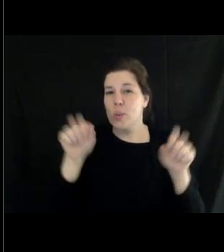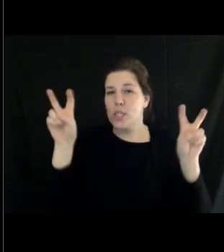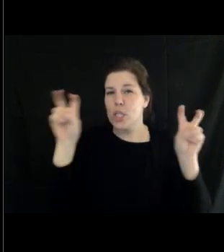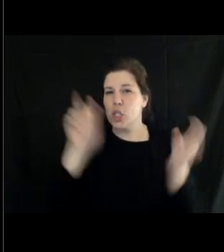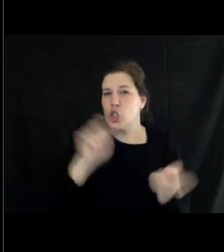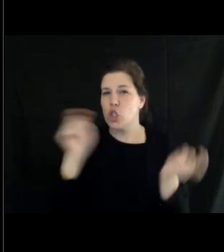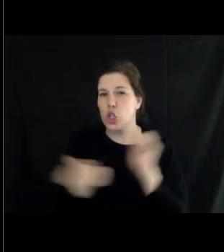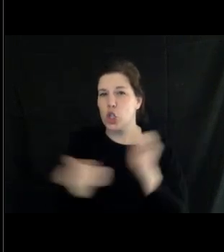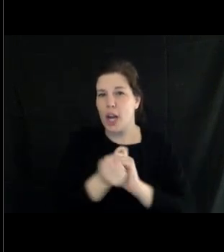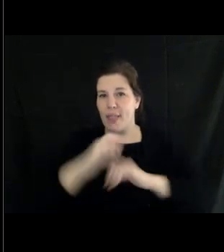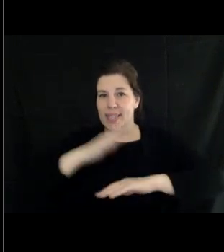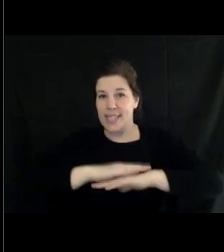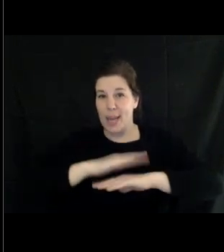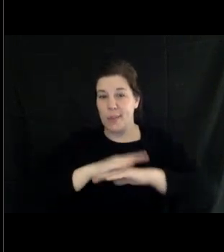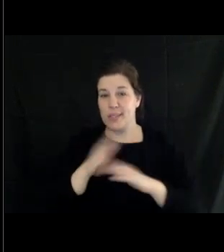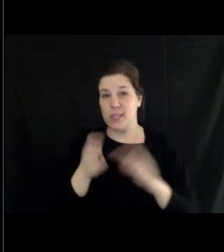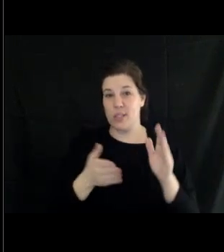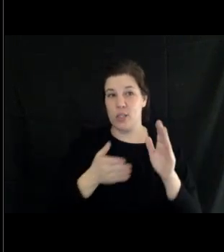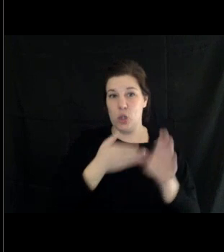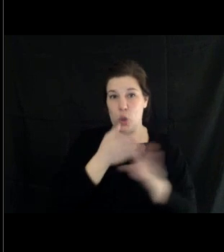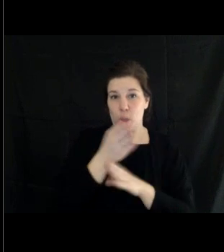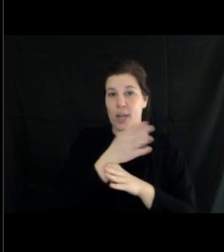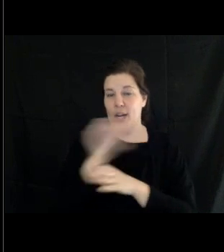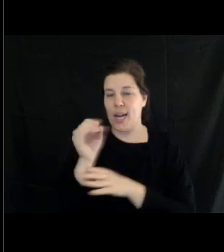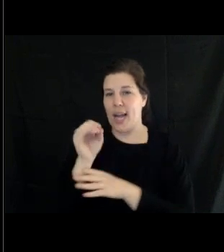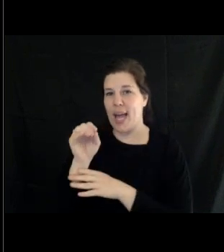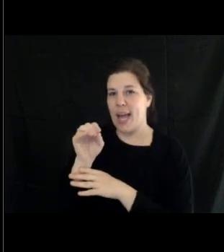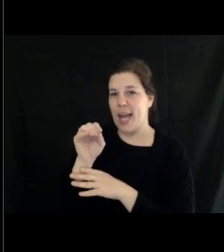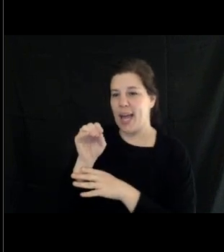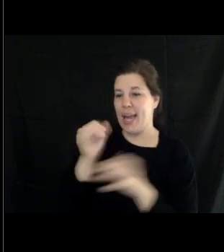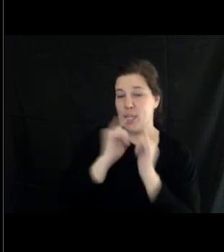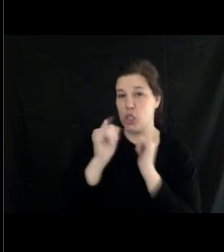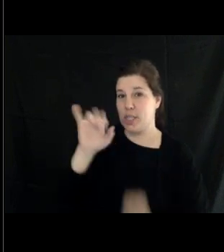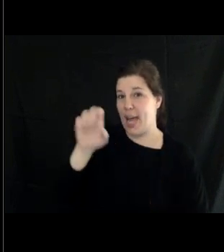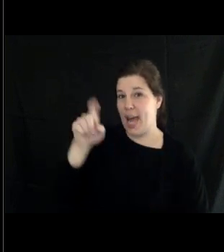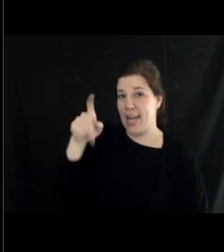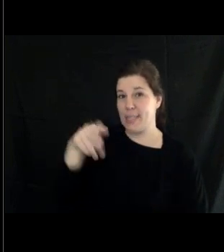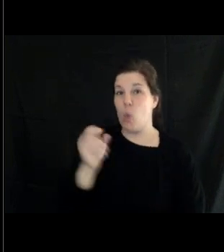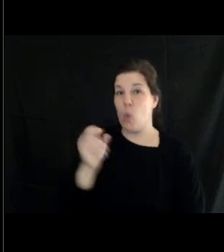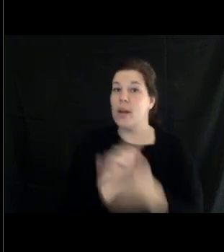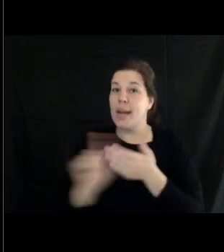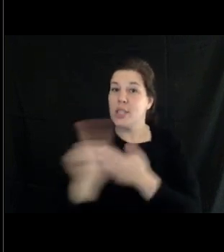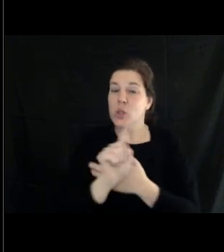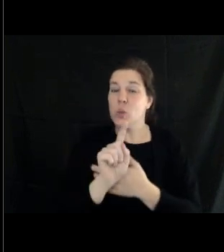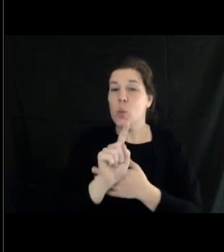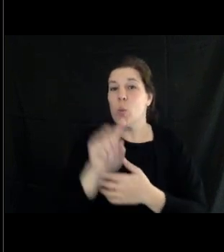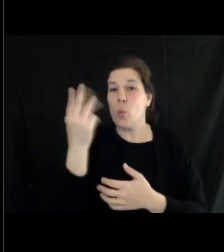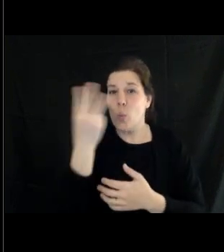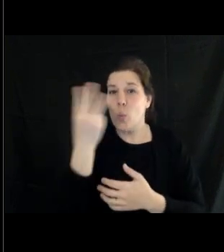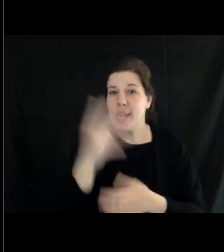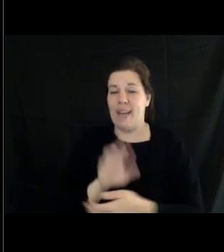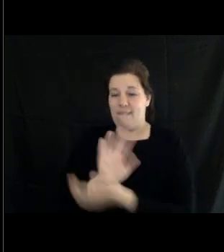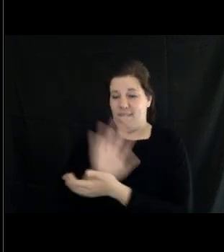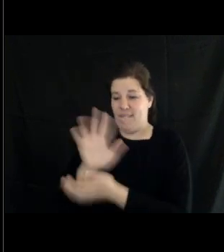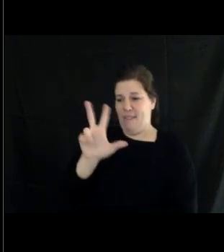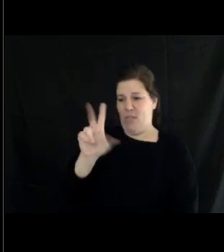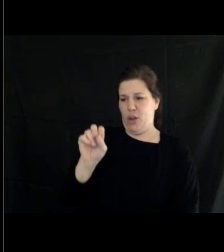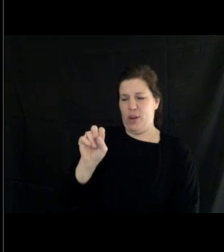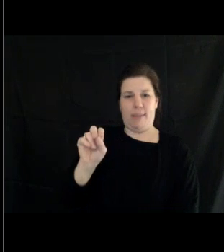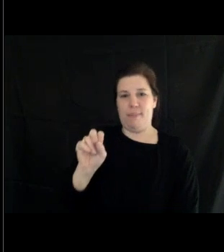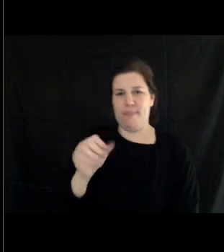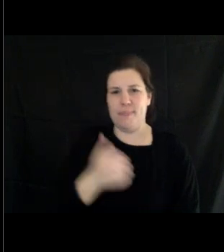and Internship Expo next Wednesday, May 11th from 2:30 p.m. to 5:30 p.m. at our Arts and Cultural Center, which is located